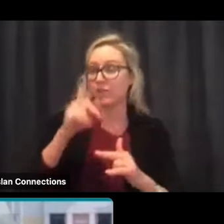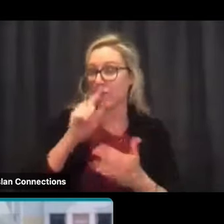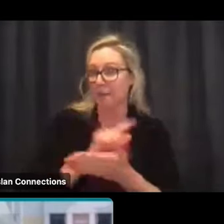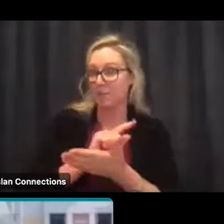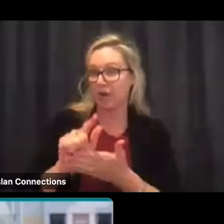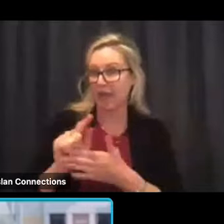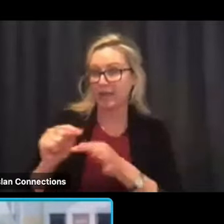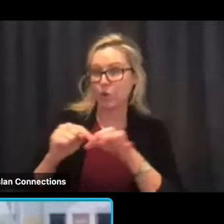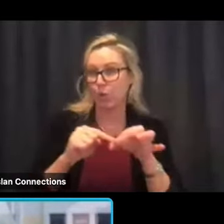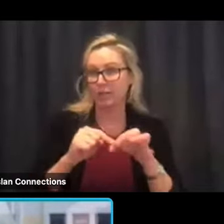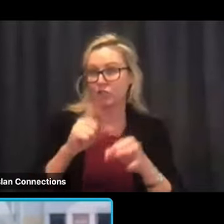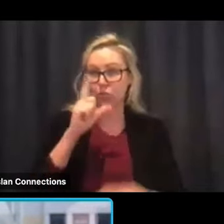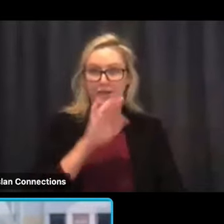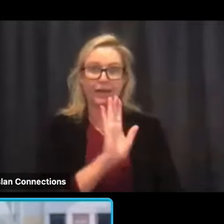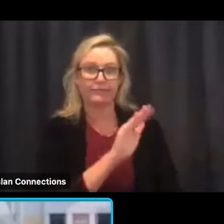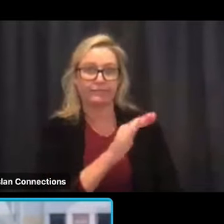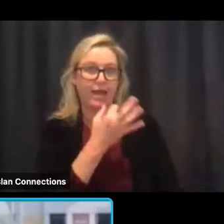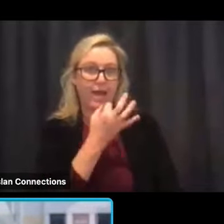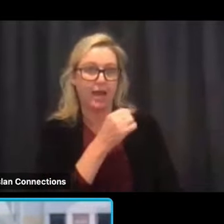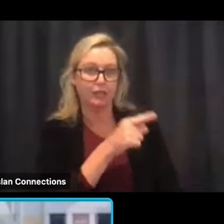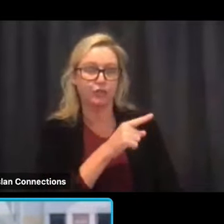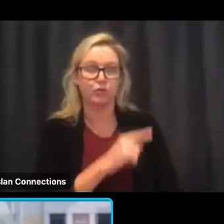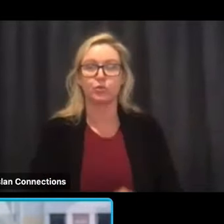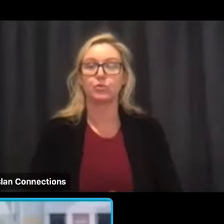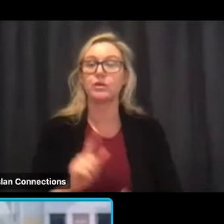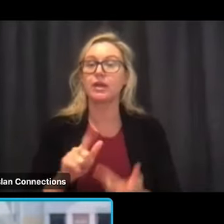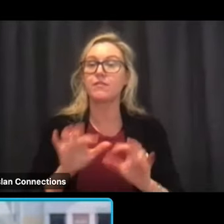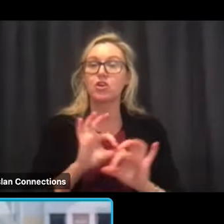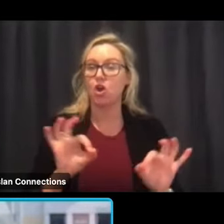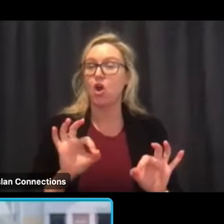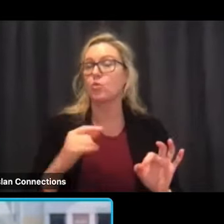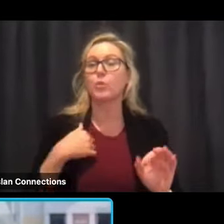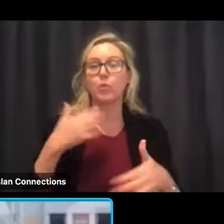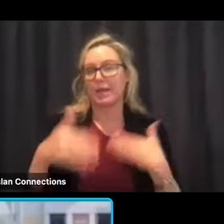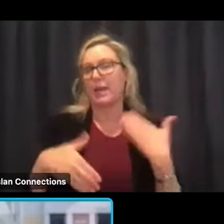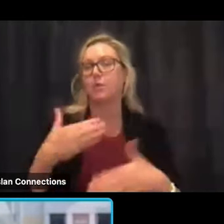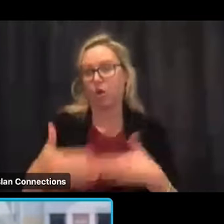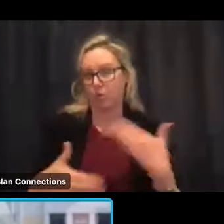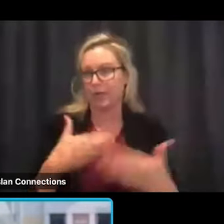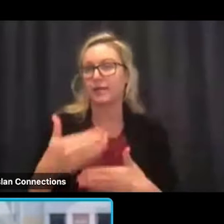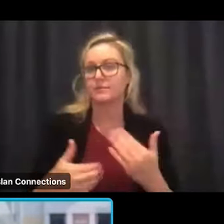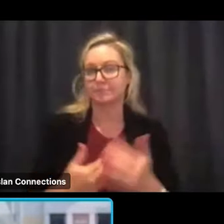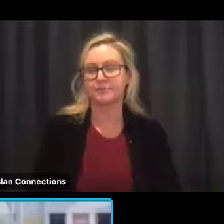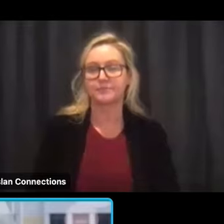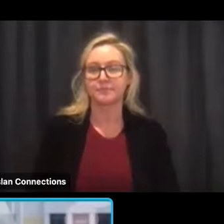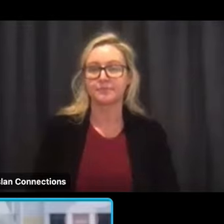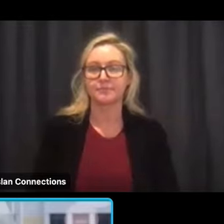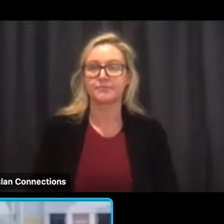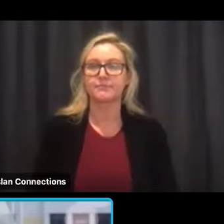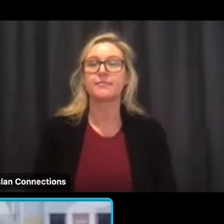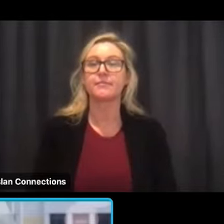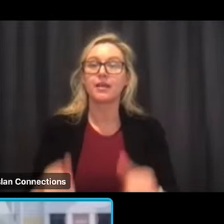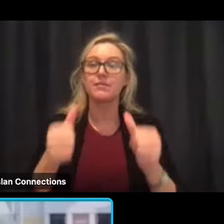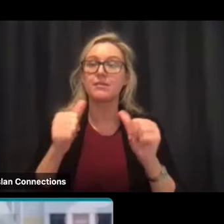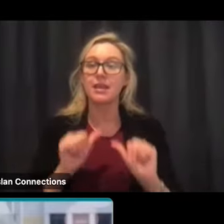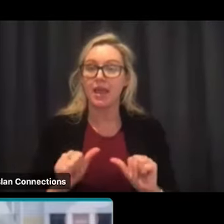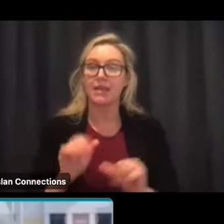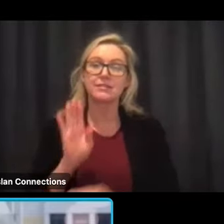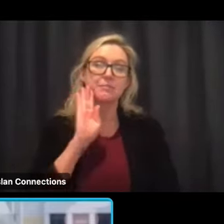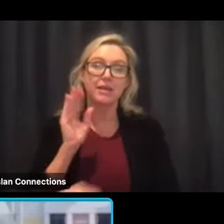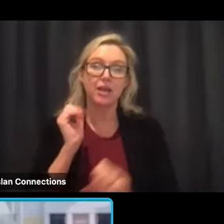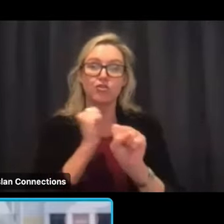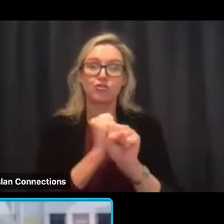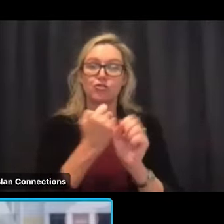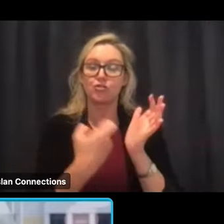you'll be here. We can go back to that, but otherwise I will keep moving through and go to Grant